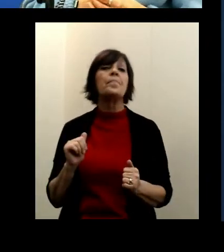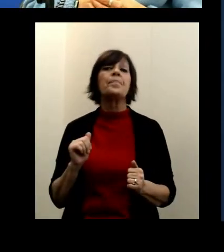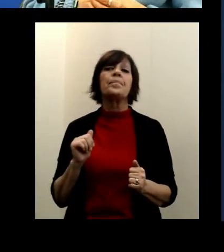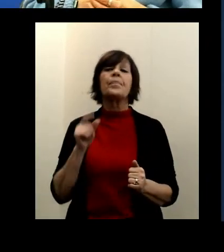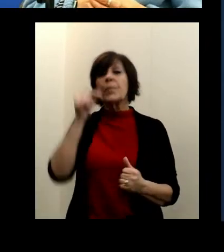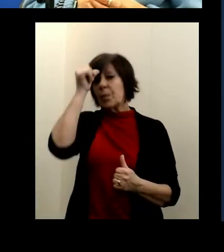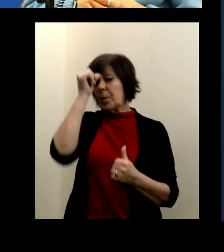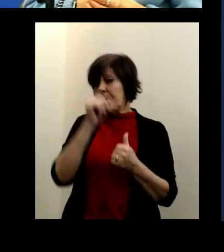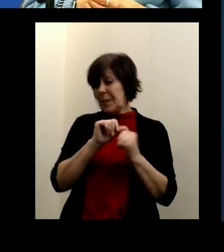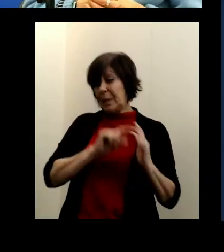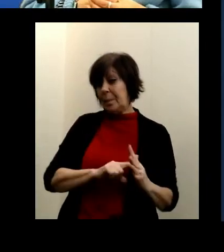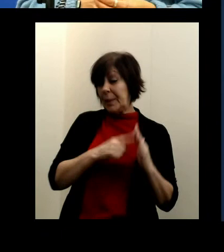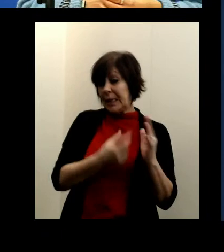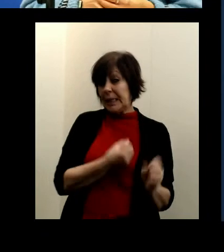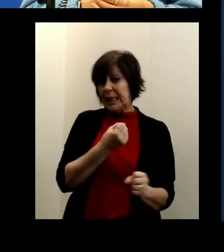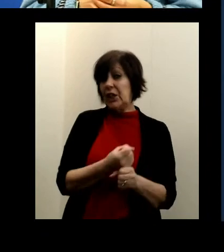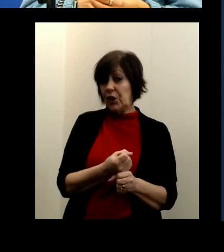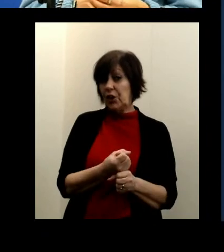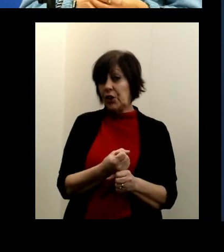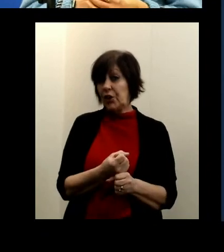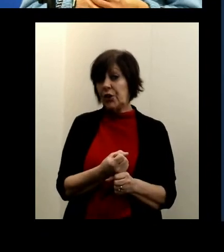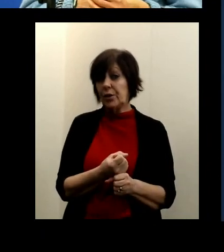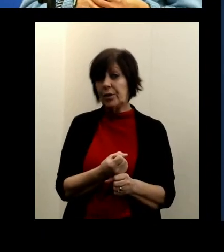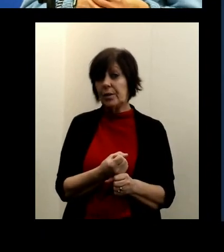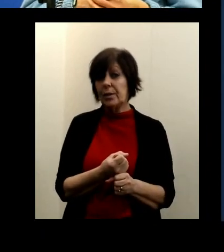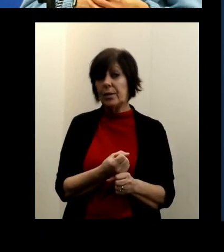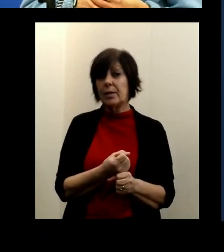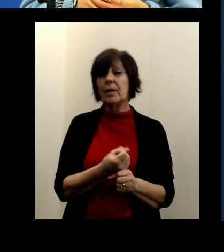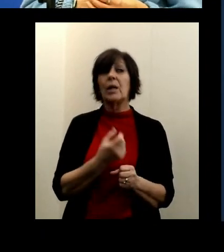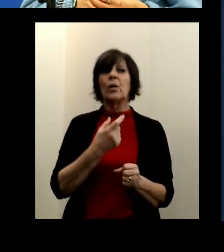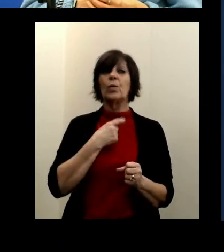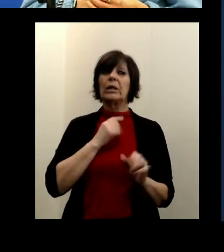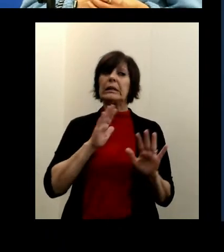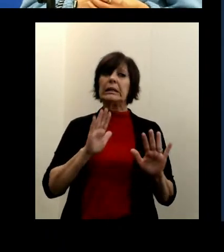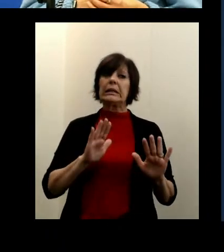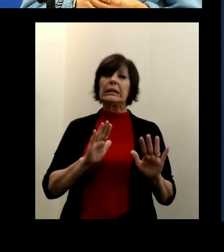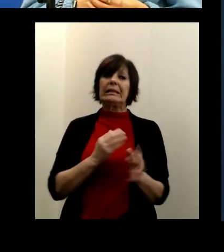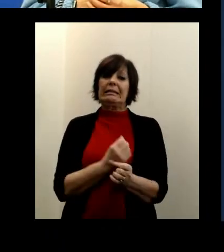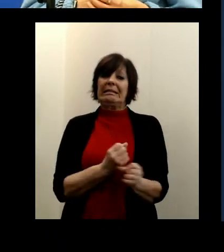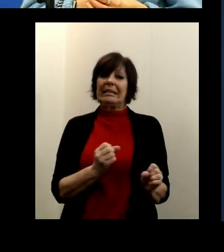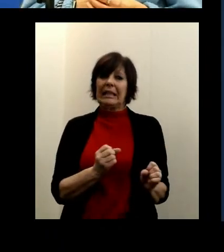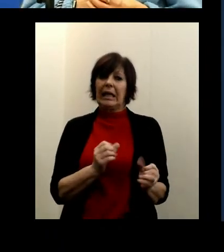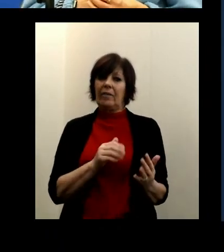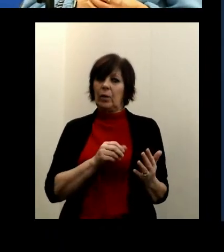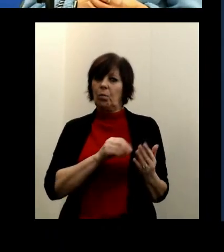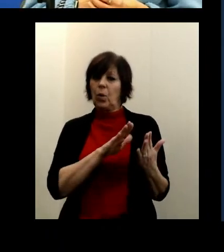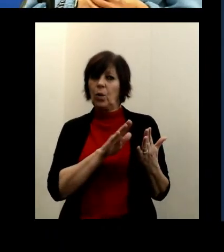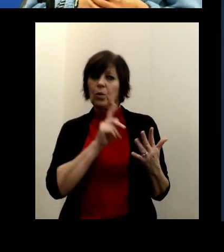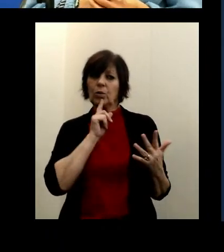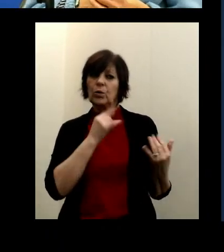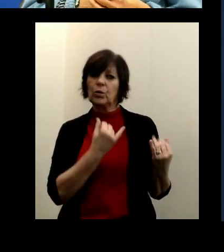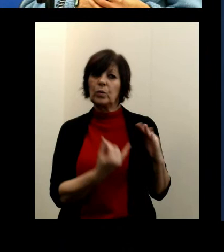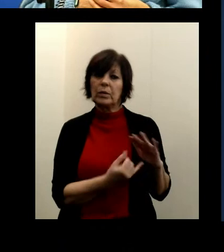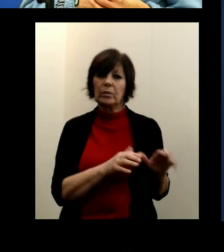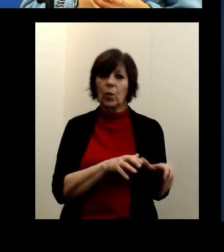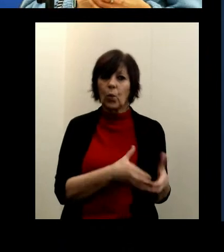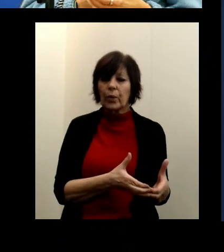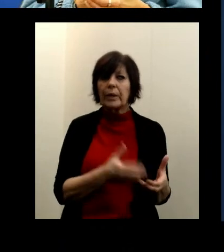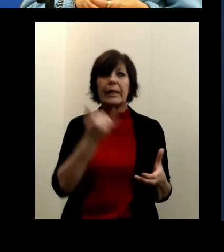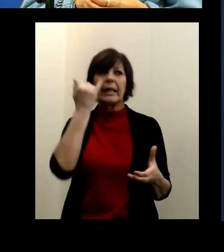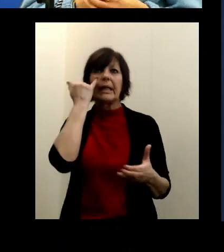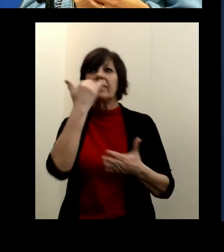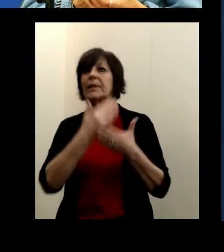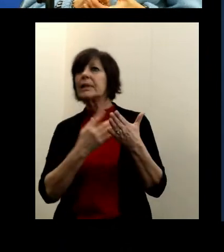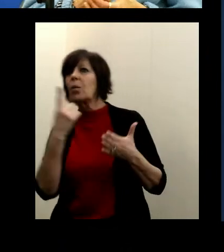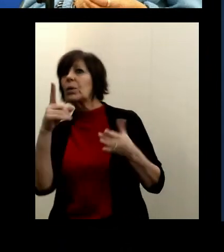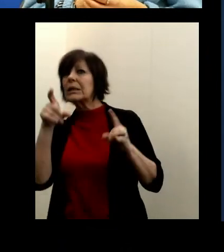You remember in the beginning of the year, we took a very conservative approach to isolation and quarantine, where if there was